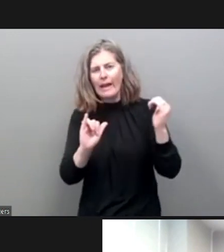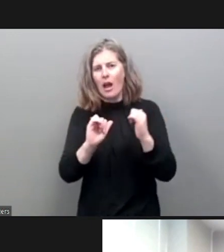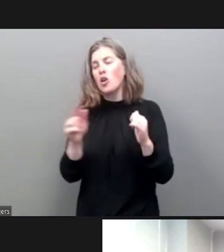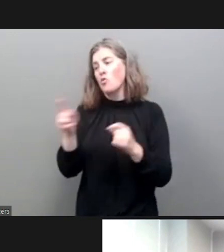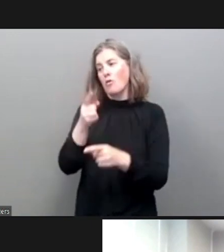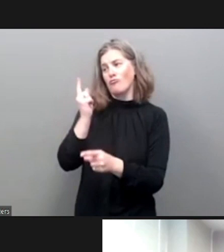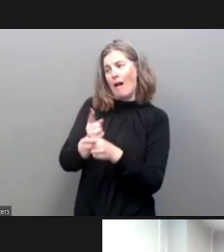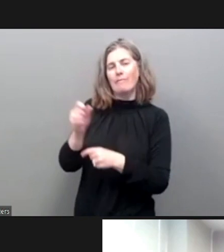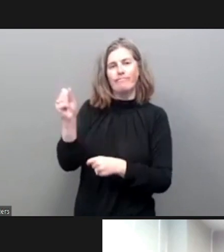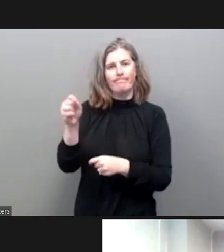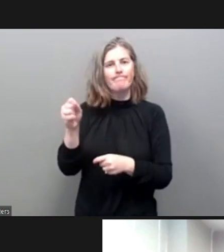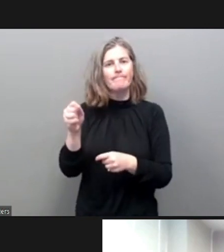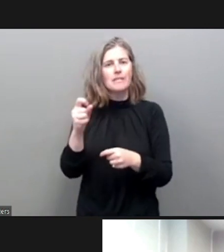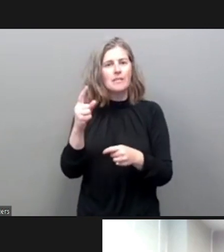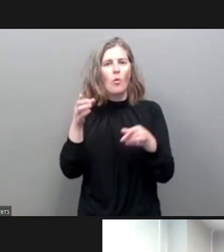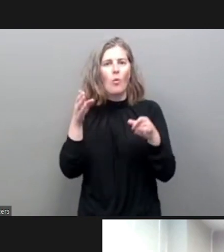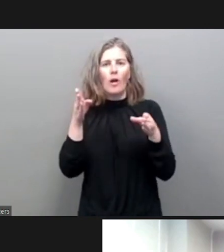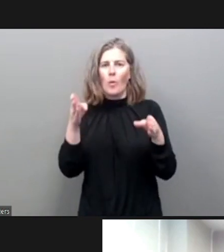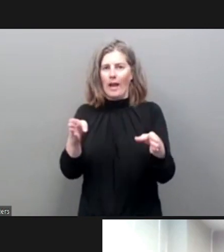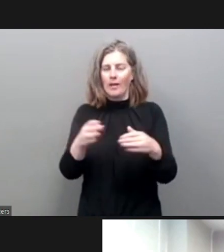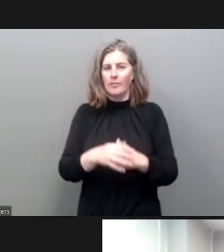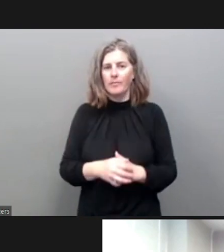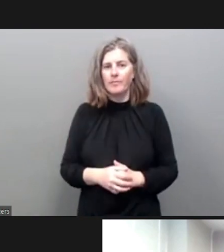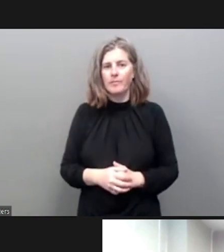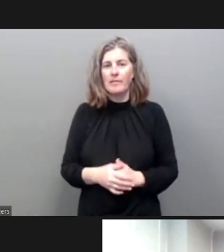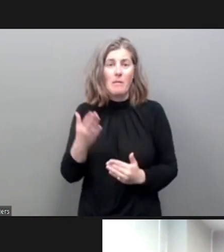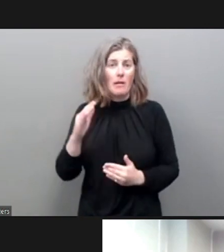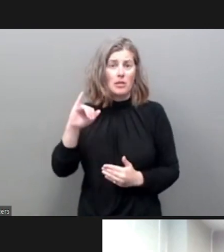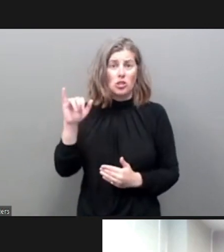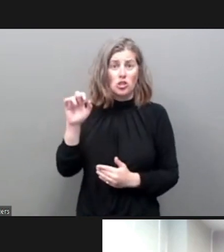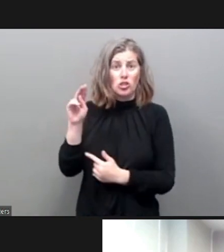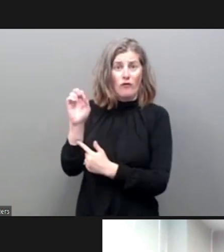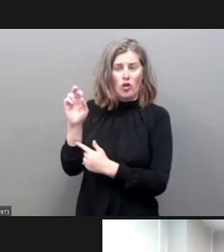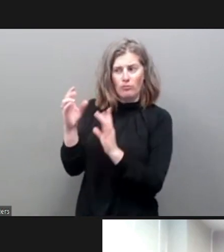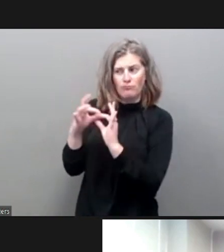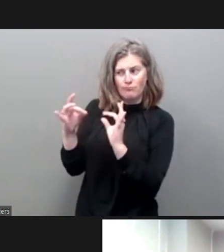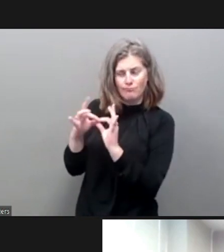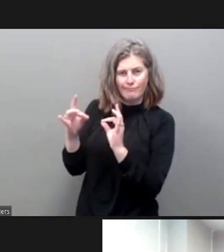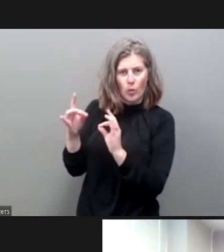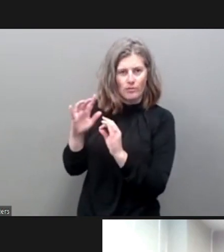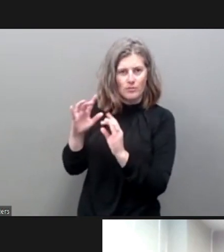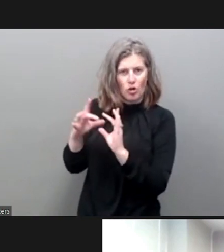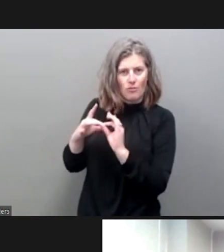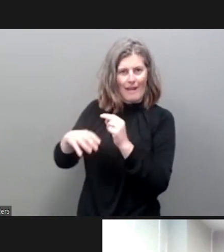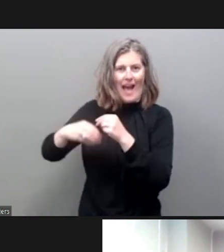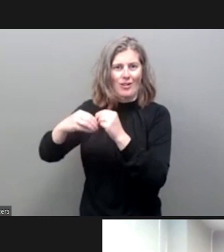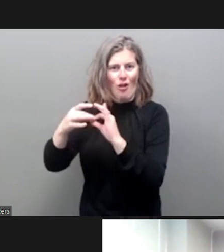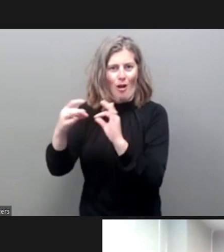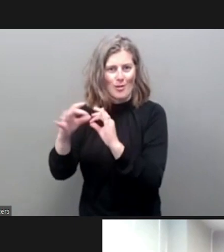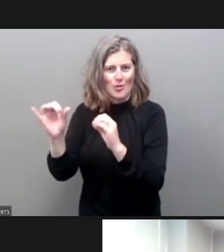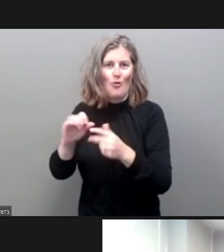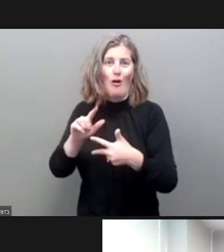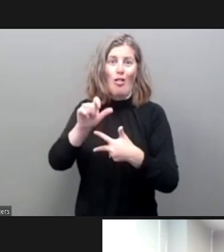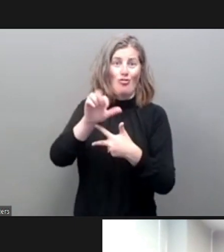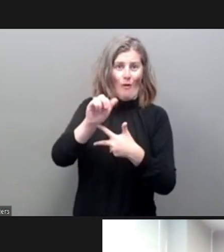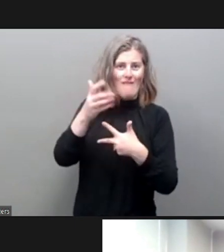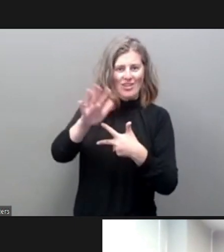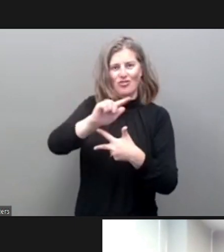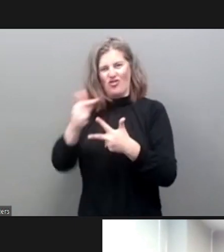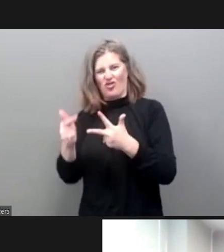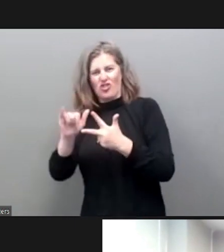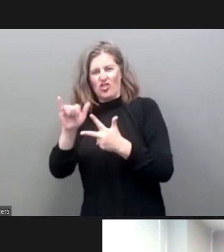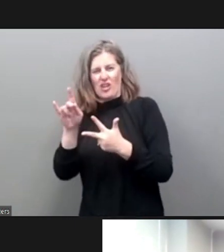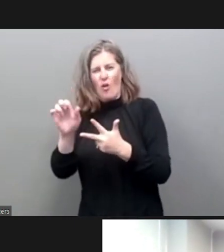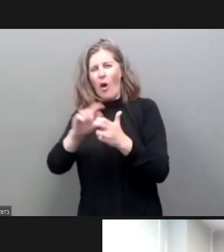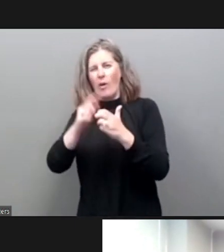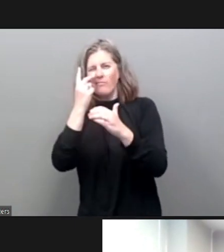right, it's a way, and actually, and maybe Jennifer, after Laura's done, can talk about how we anticipate